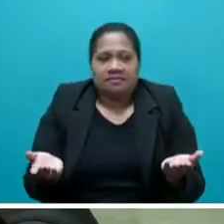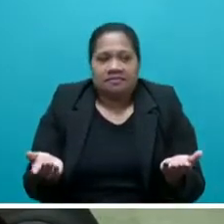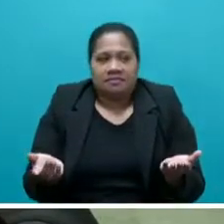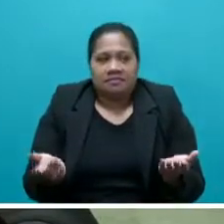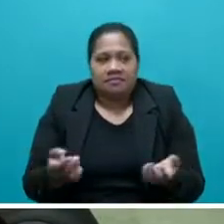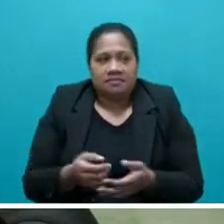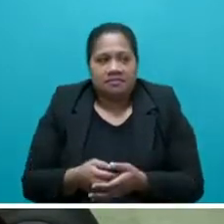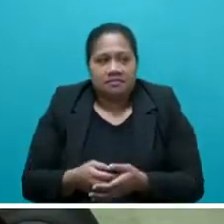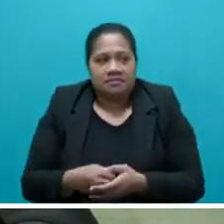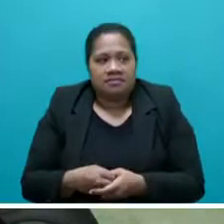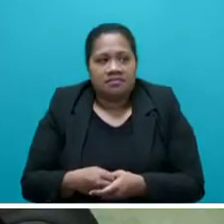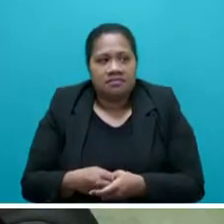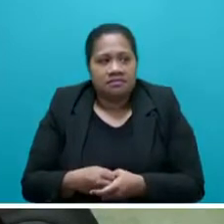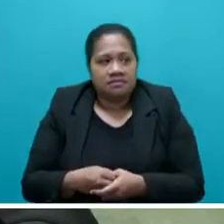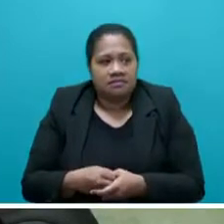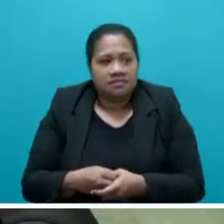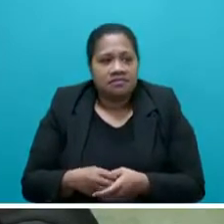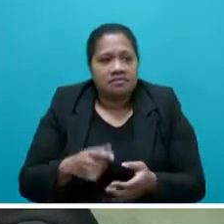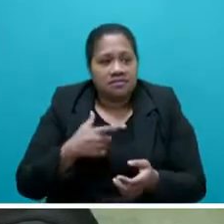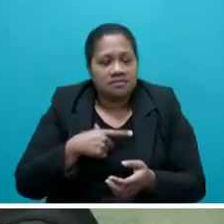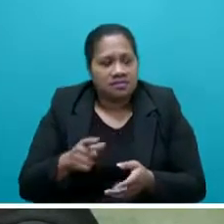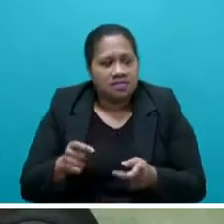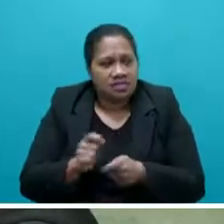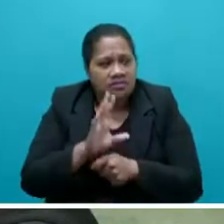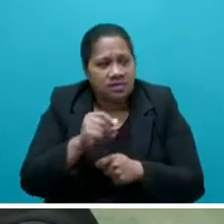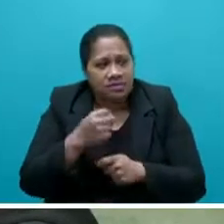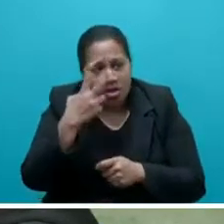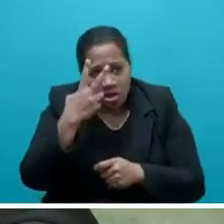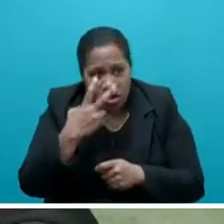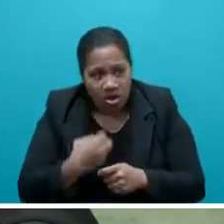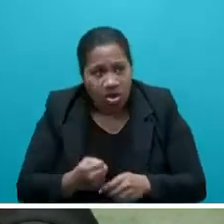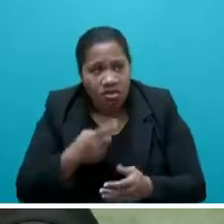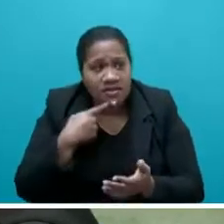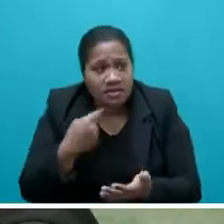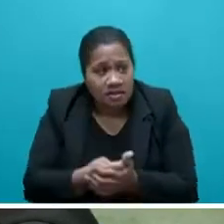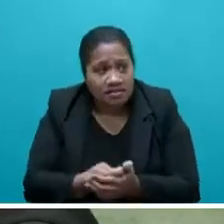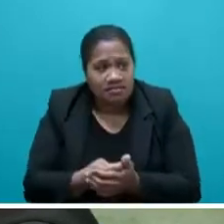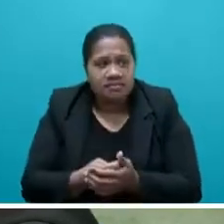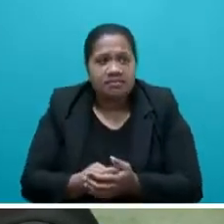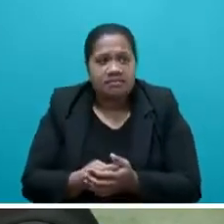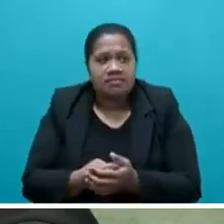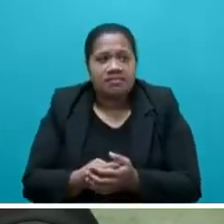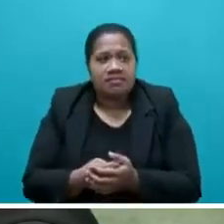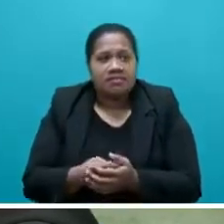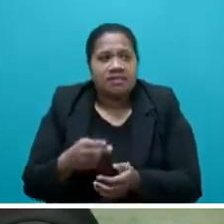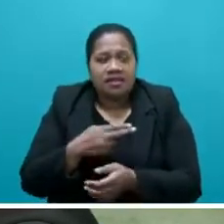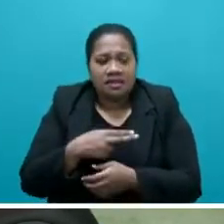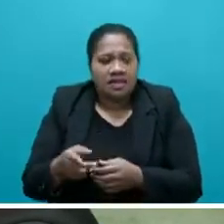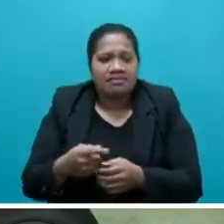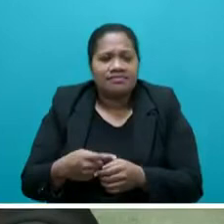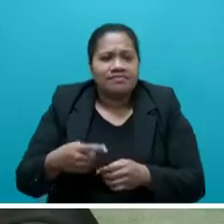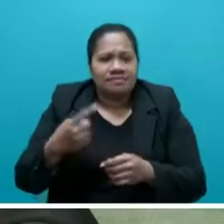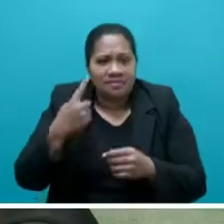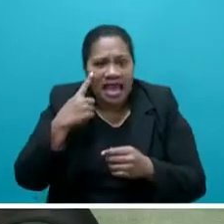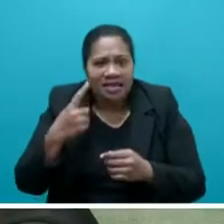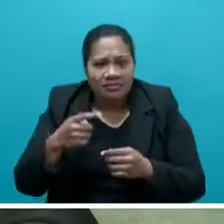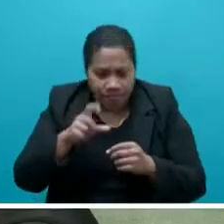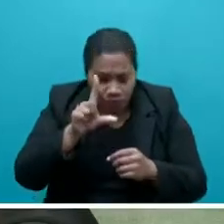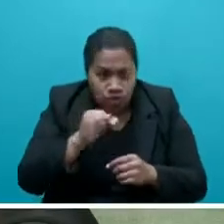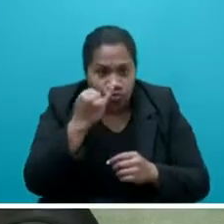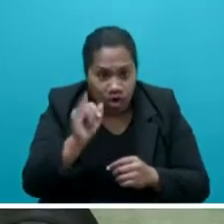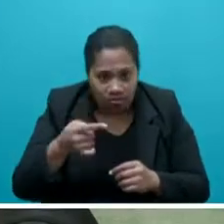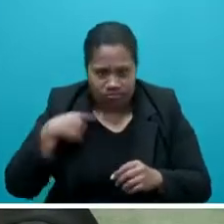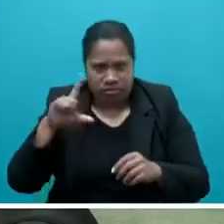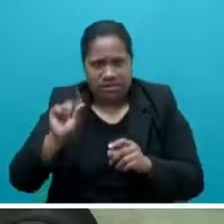quote all parts of the Old Testament, then eye for an eye matters. Eye for an eye matters. Tooth for a tooth matters. Eating of the flesh of